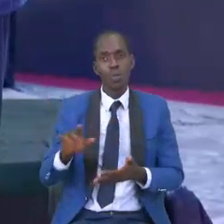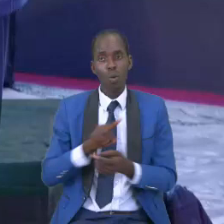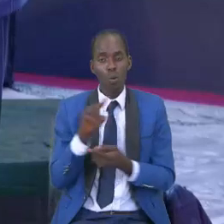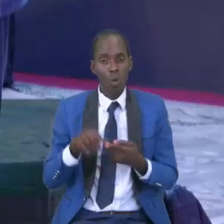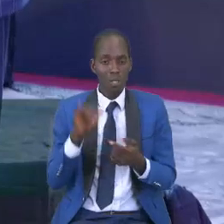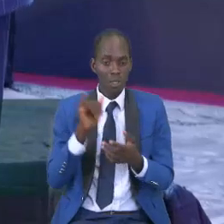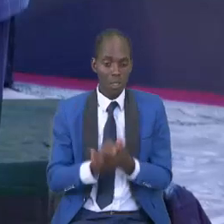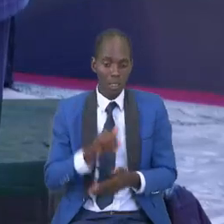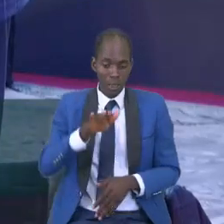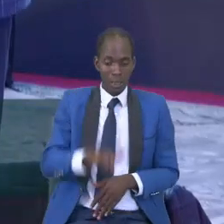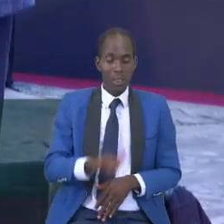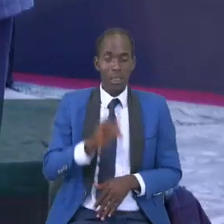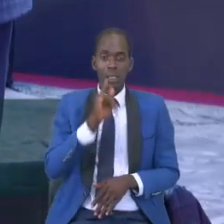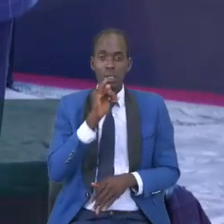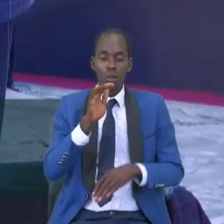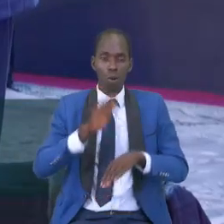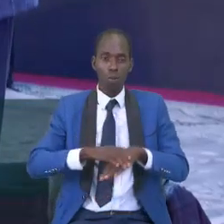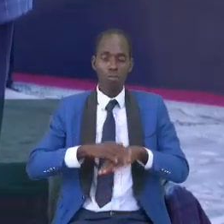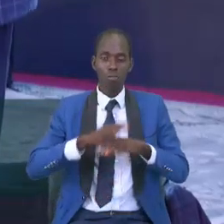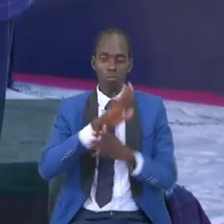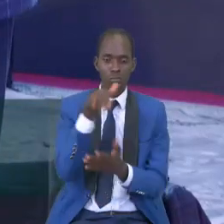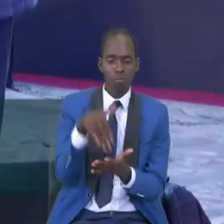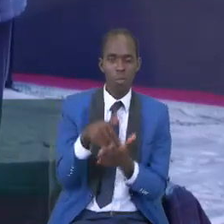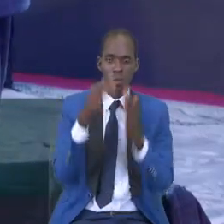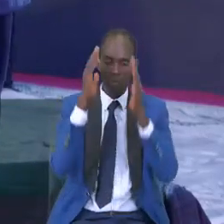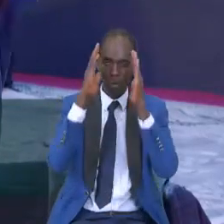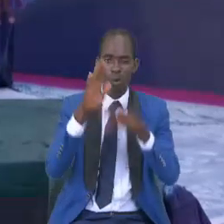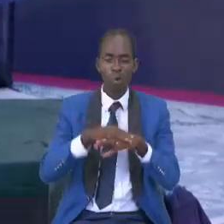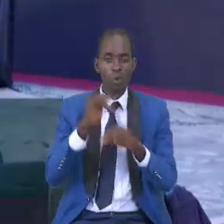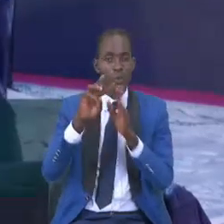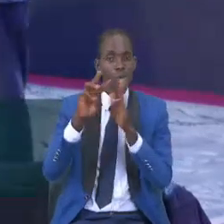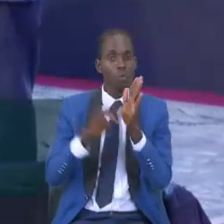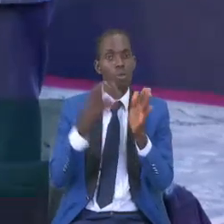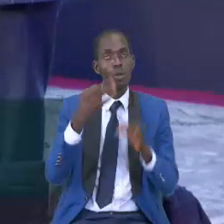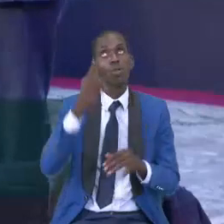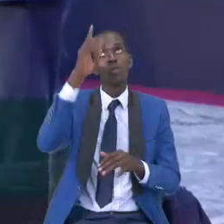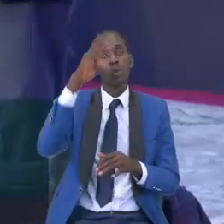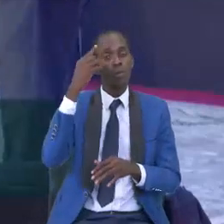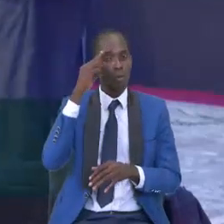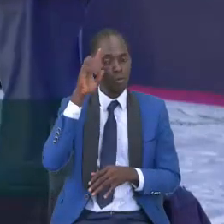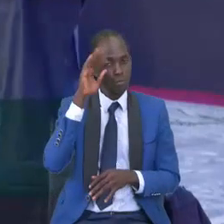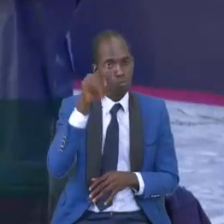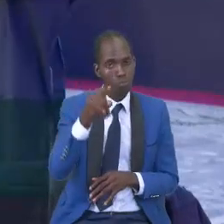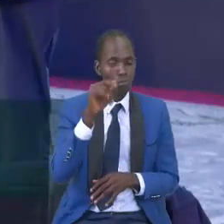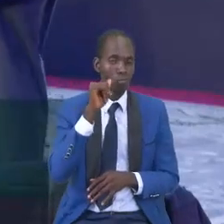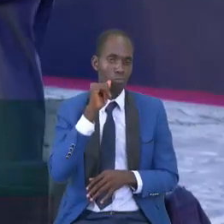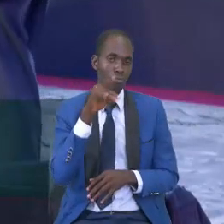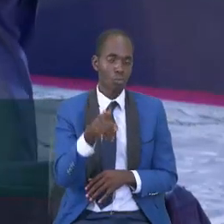the center of the will and the revelation of God for him or her. But